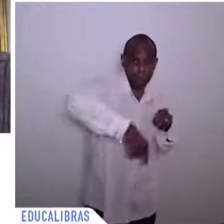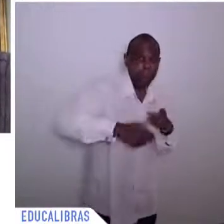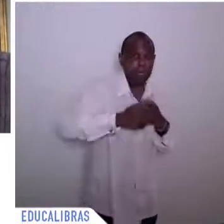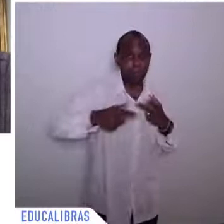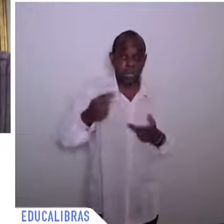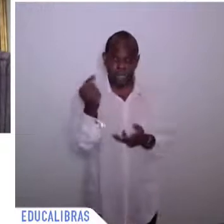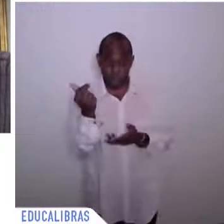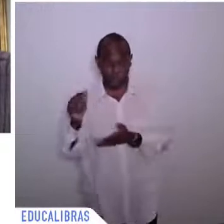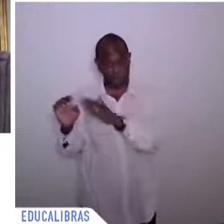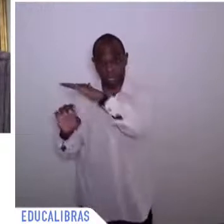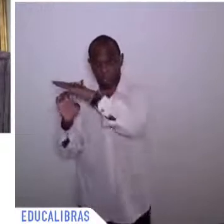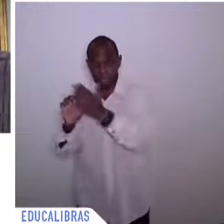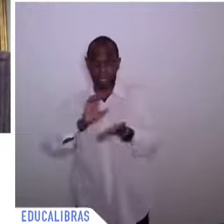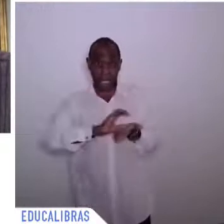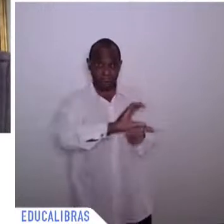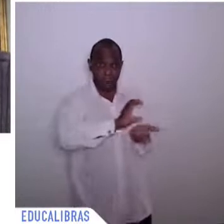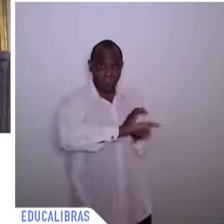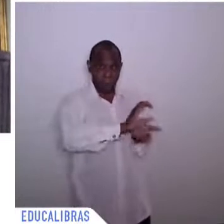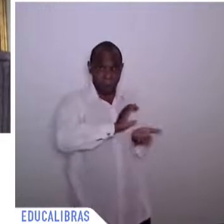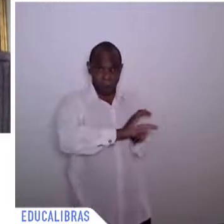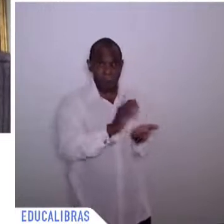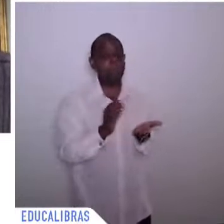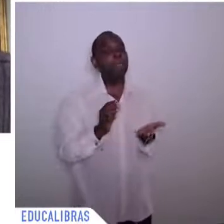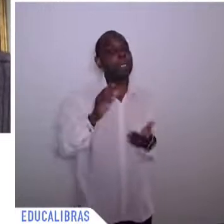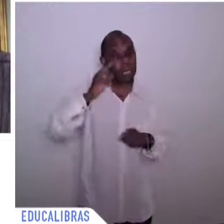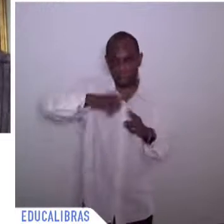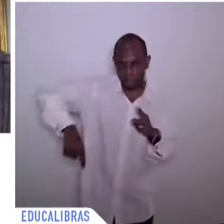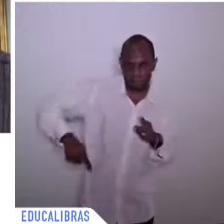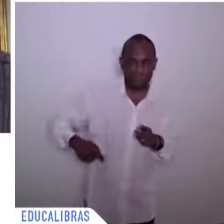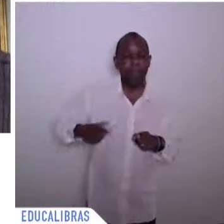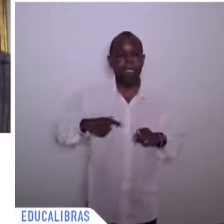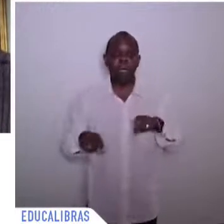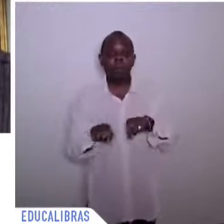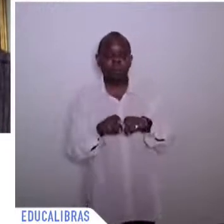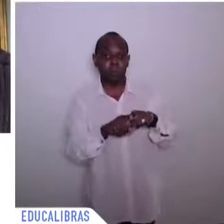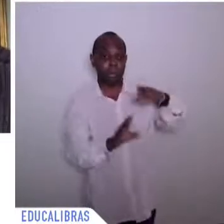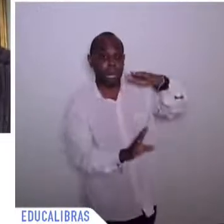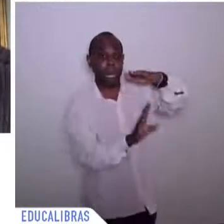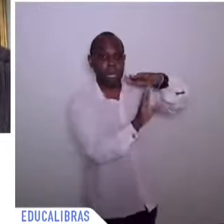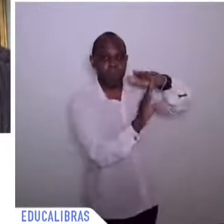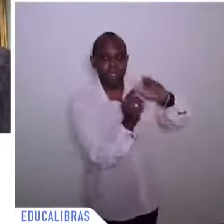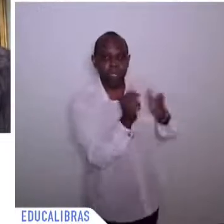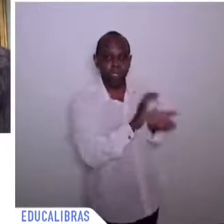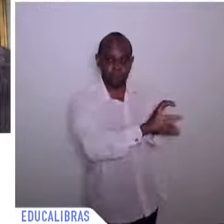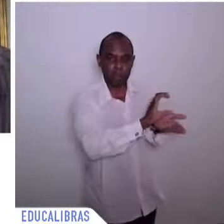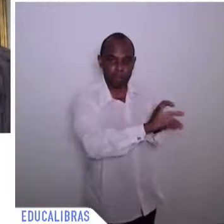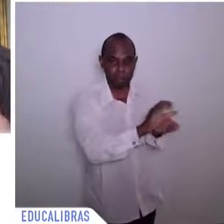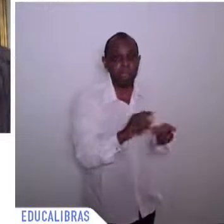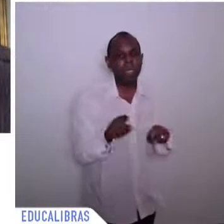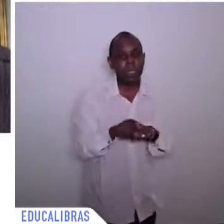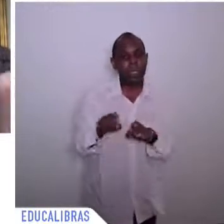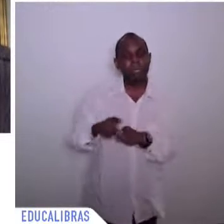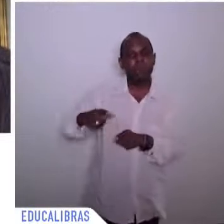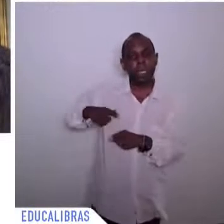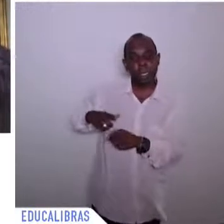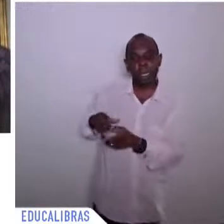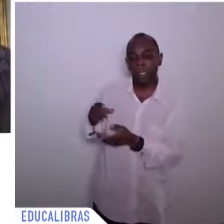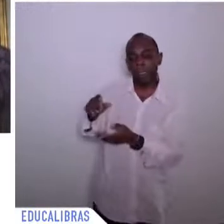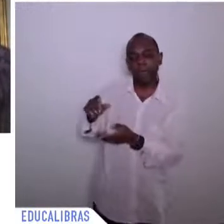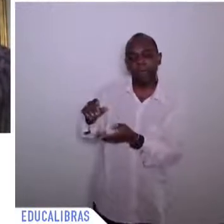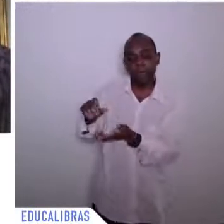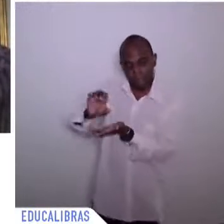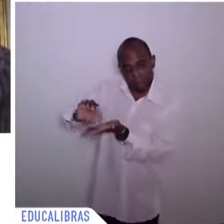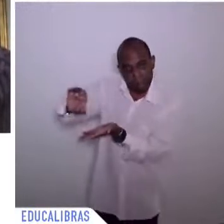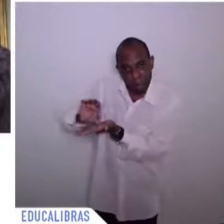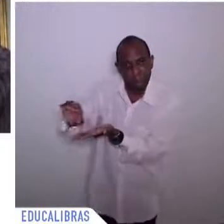system. It has put an end to party coalitions. It has imposed performances clauses to parties. It has banned